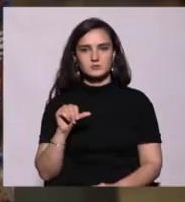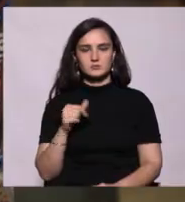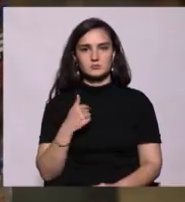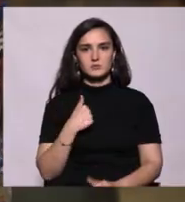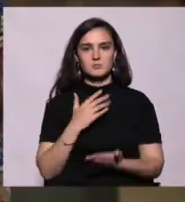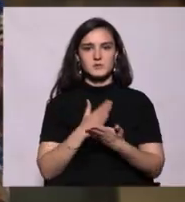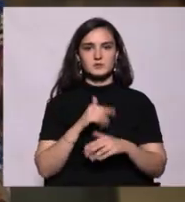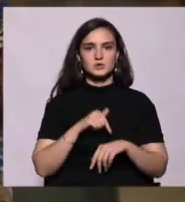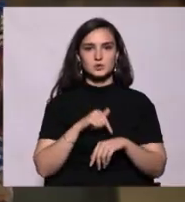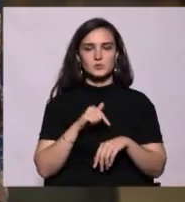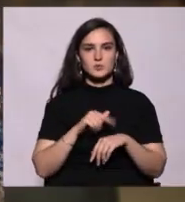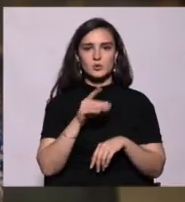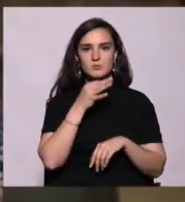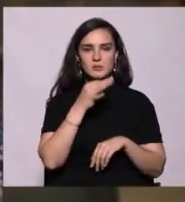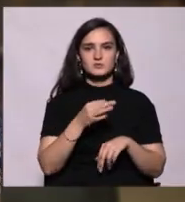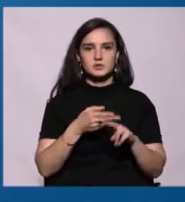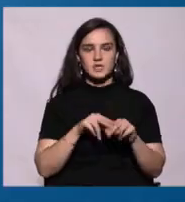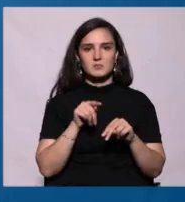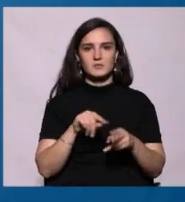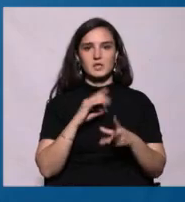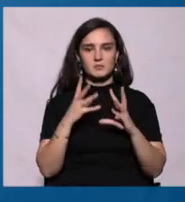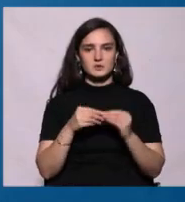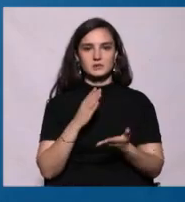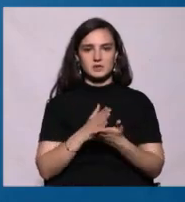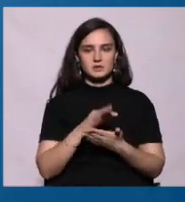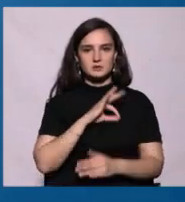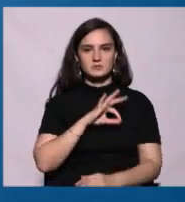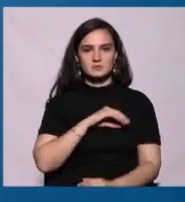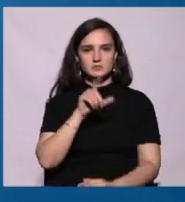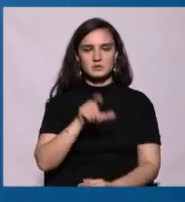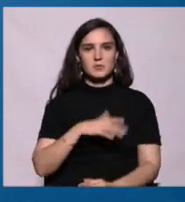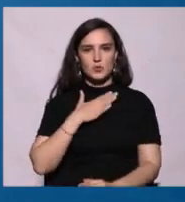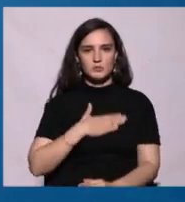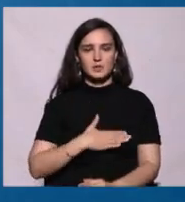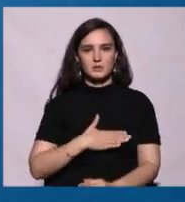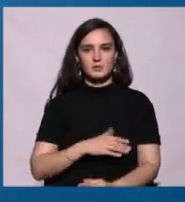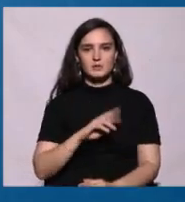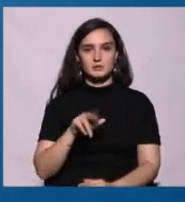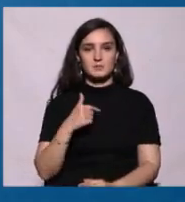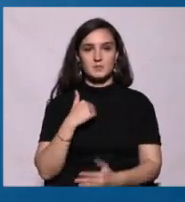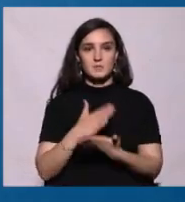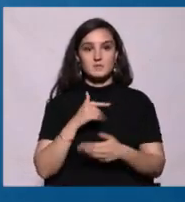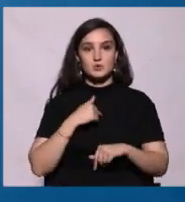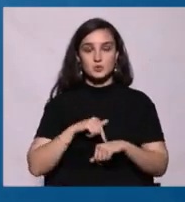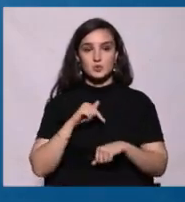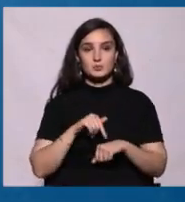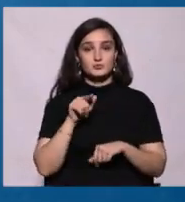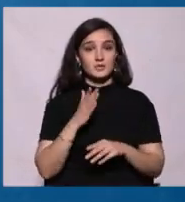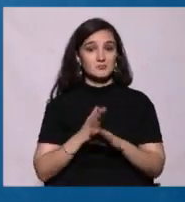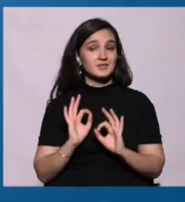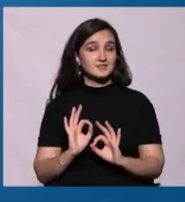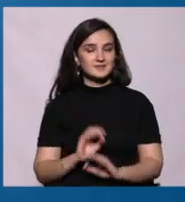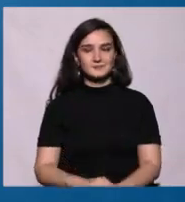I have a feeling that the answer for this one is customer satisfaction. And I have a feeling you are